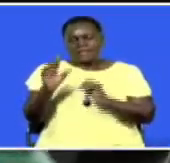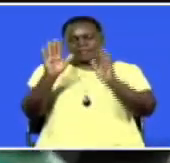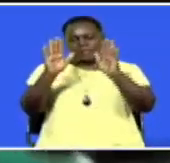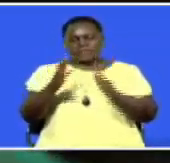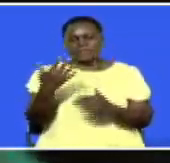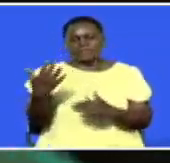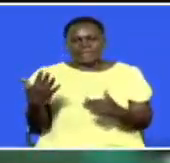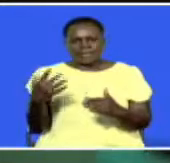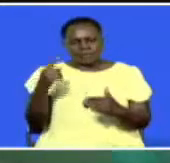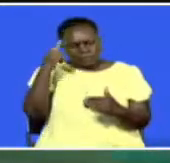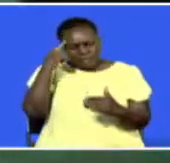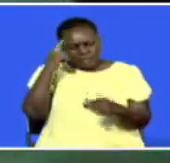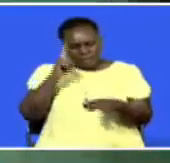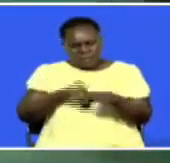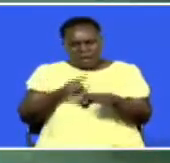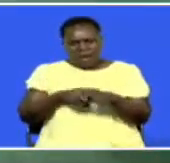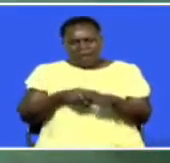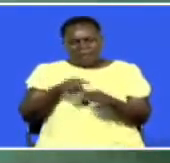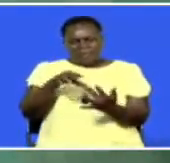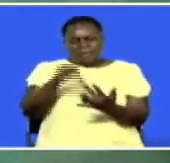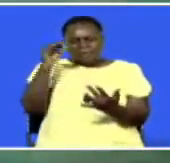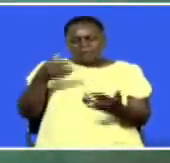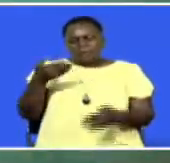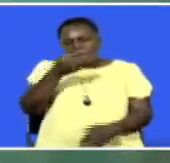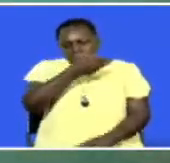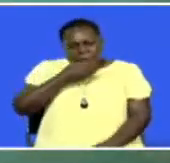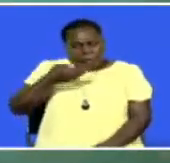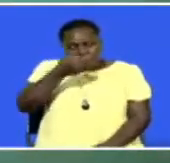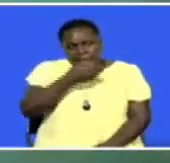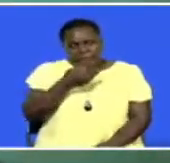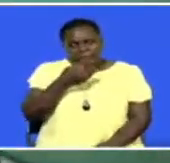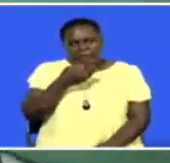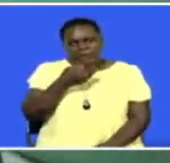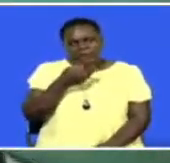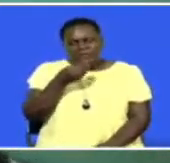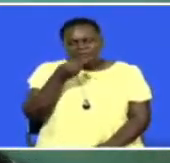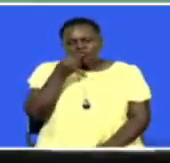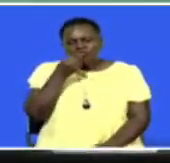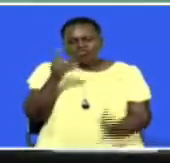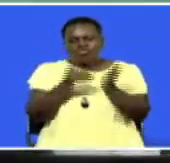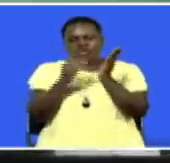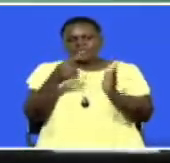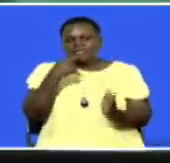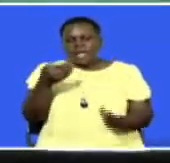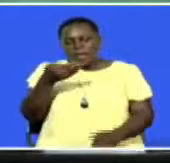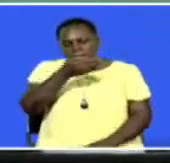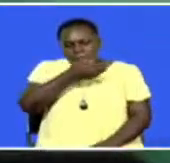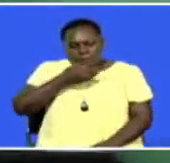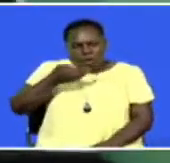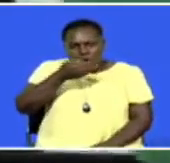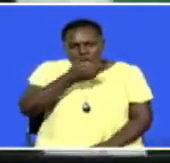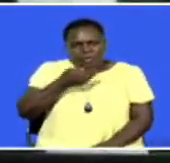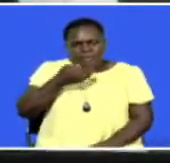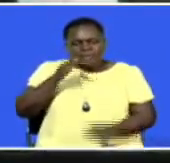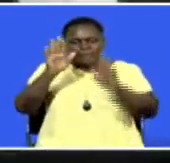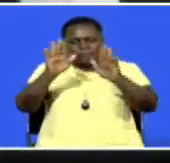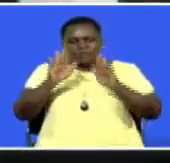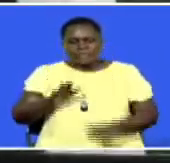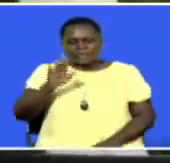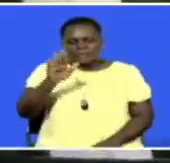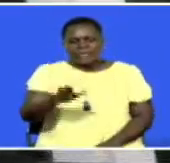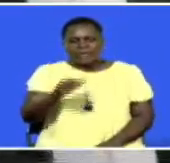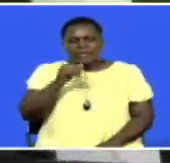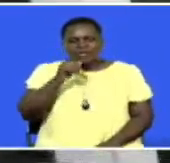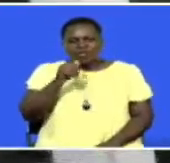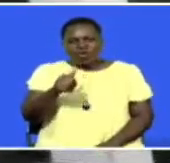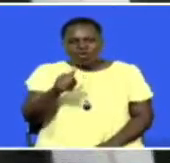key things to consider when opting for this alternative. Nutritionists say porridge preparation is a key step that should